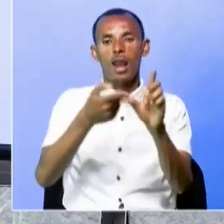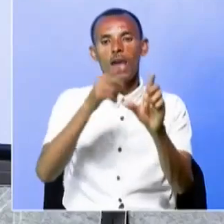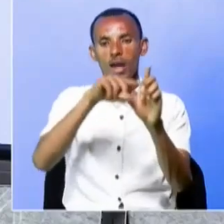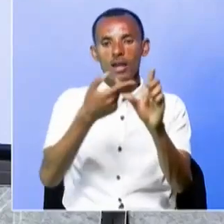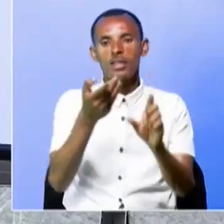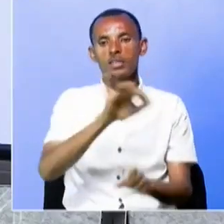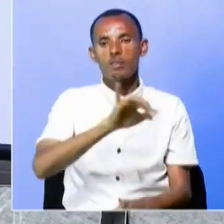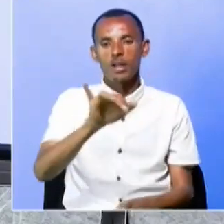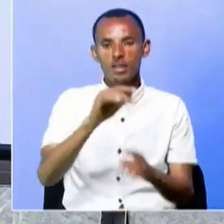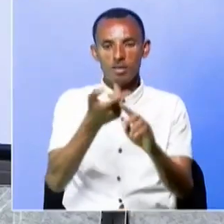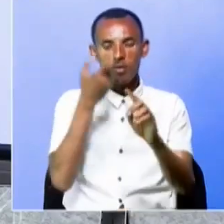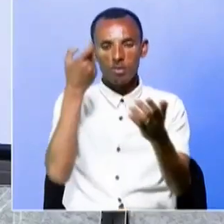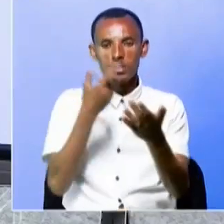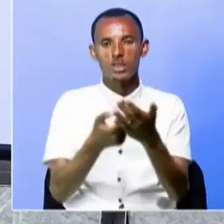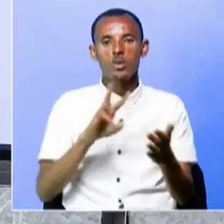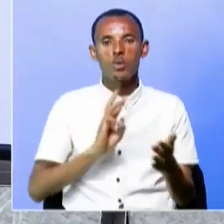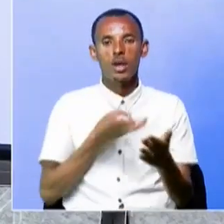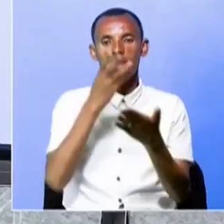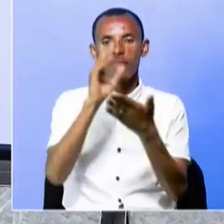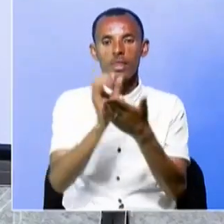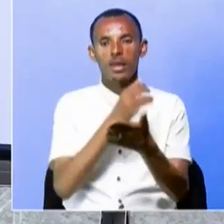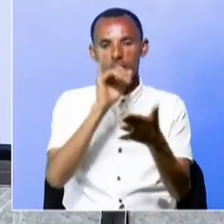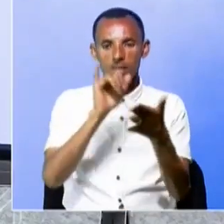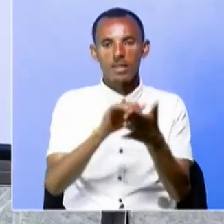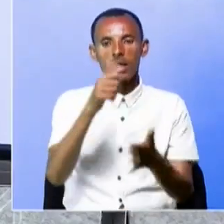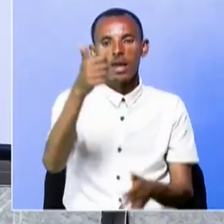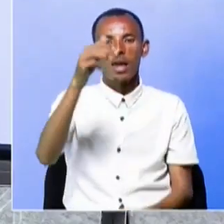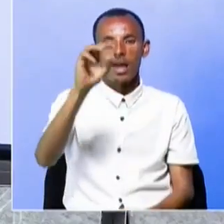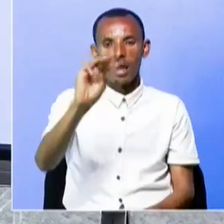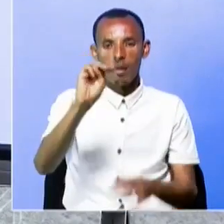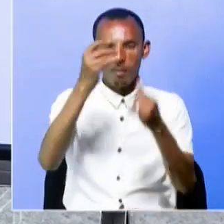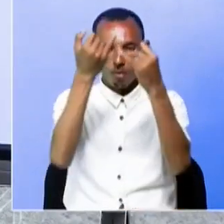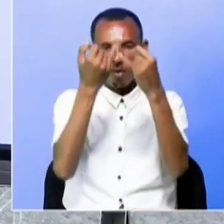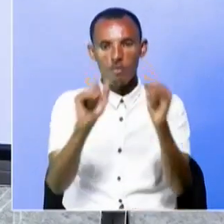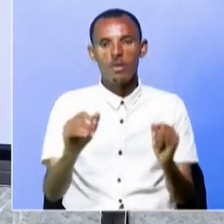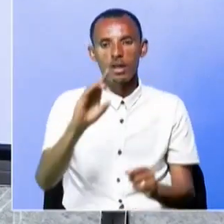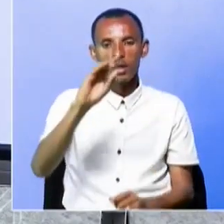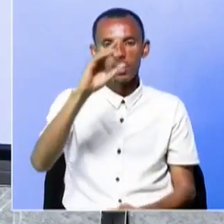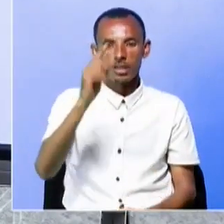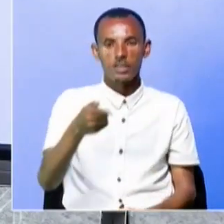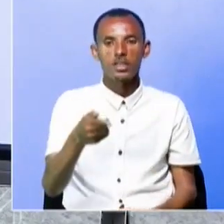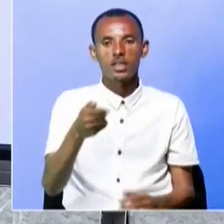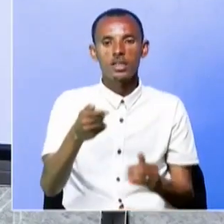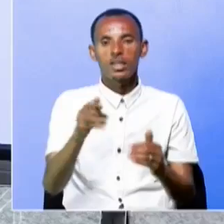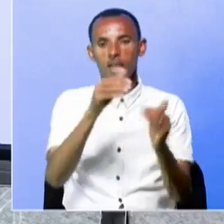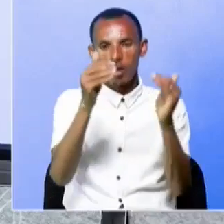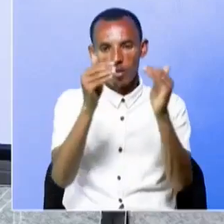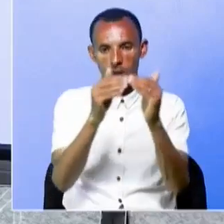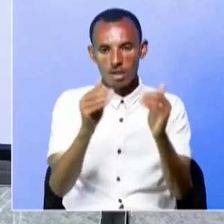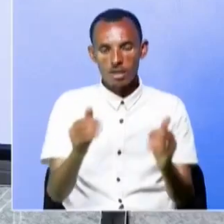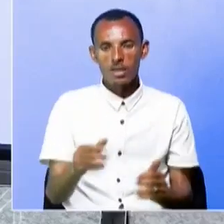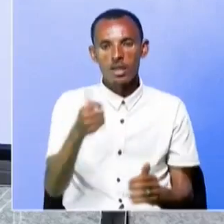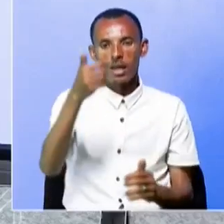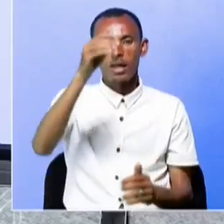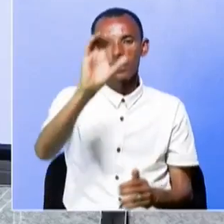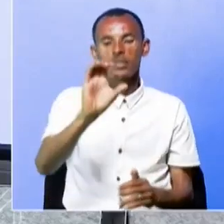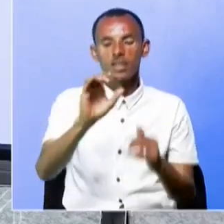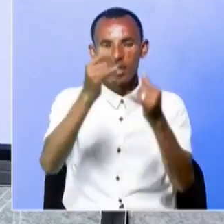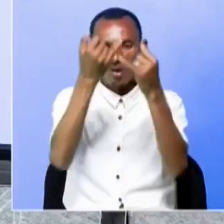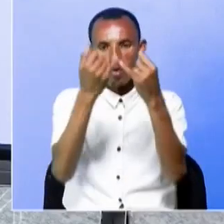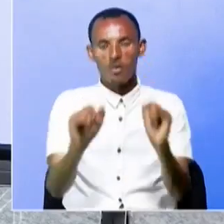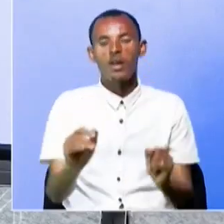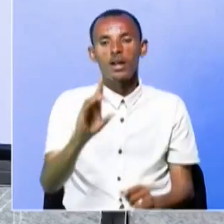similarity. So from this we can take that AM over DG is the same as AC